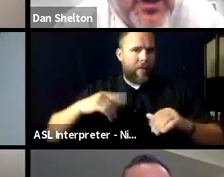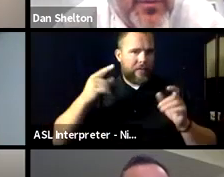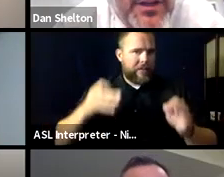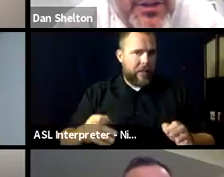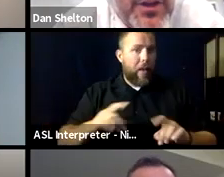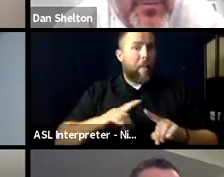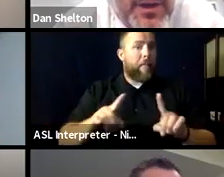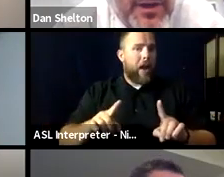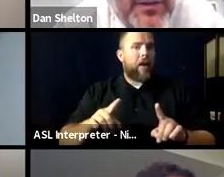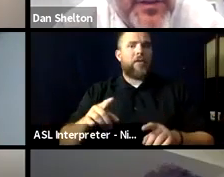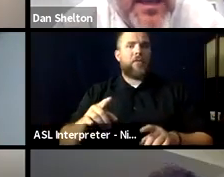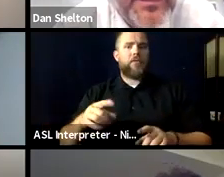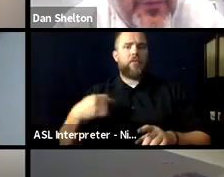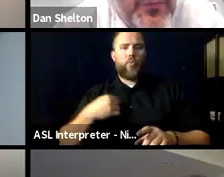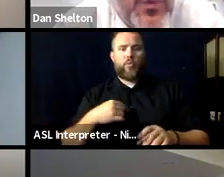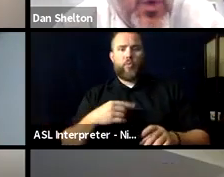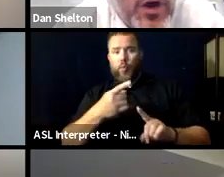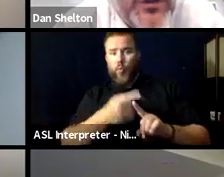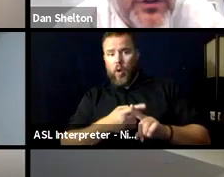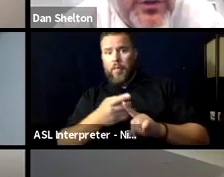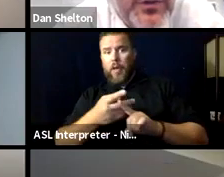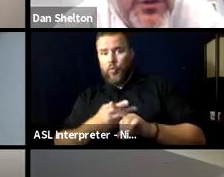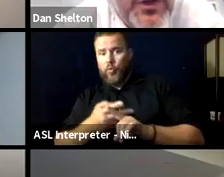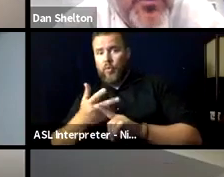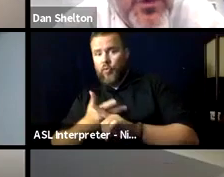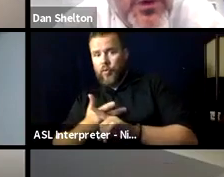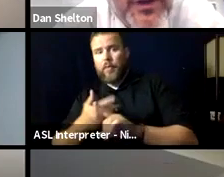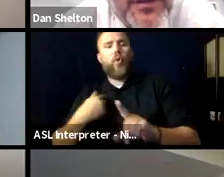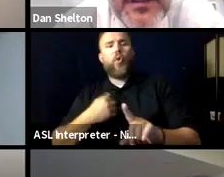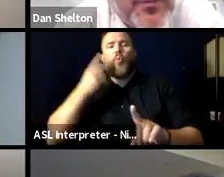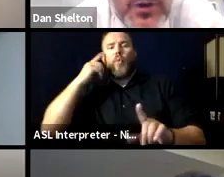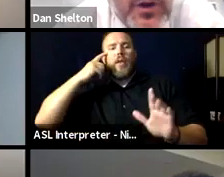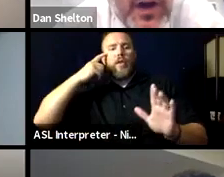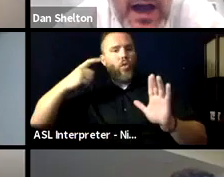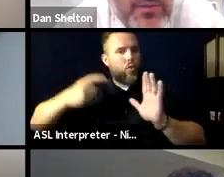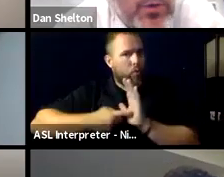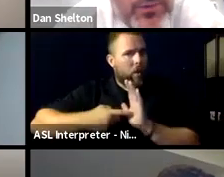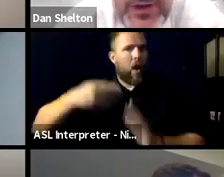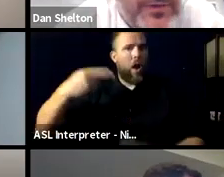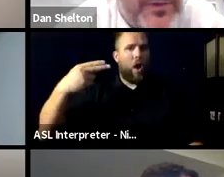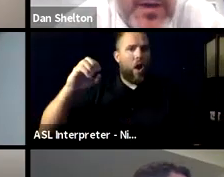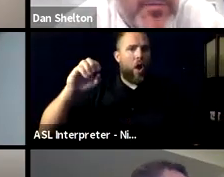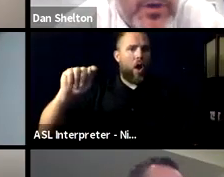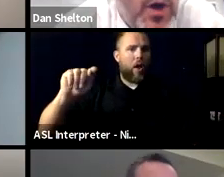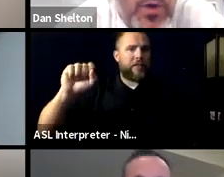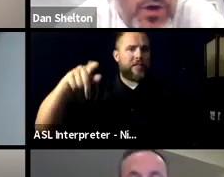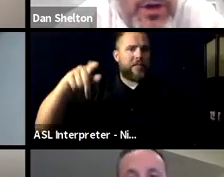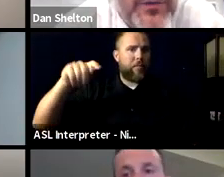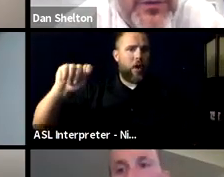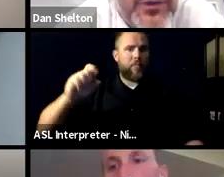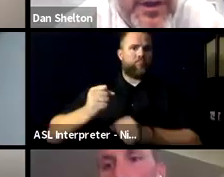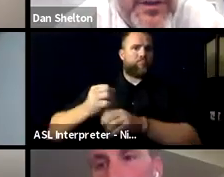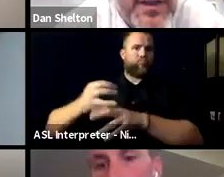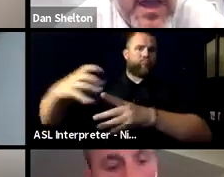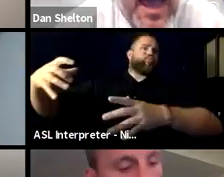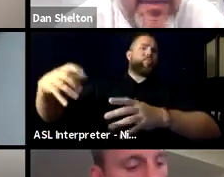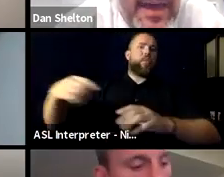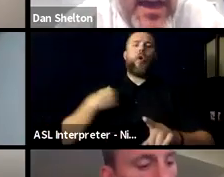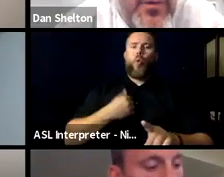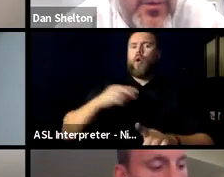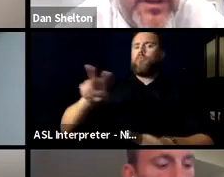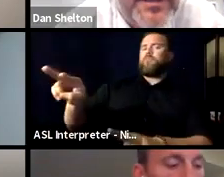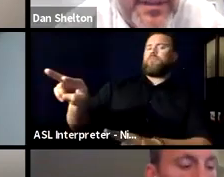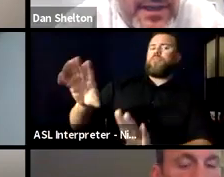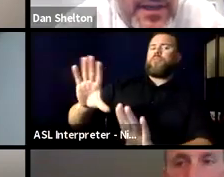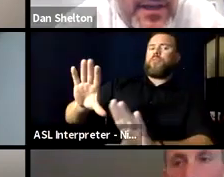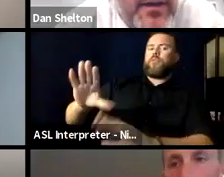make determinations on pivots if we were to move into some sort of a hybrid with some cohort of students, and